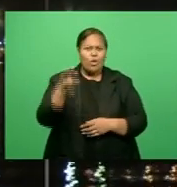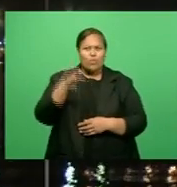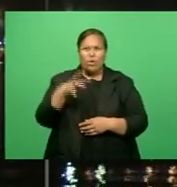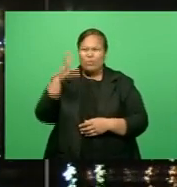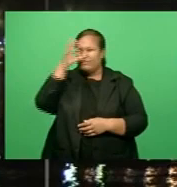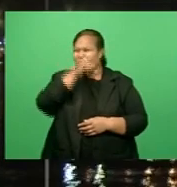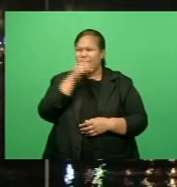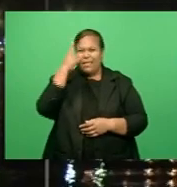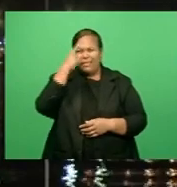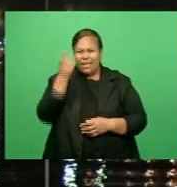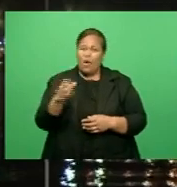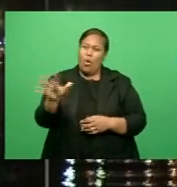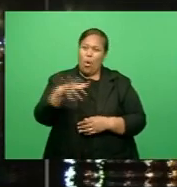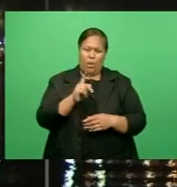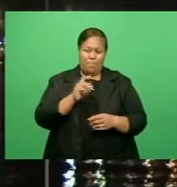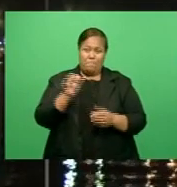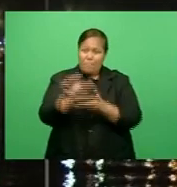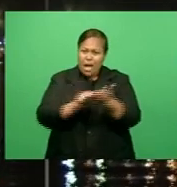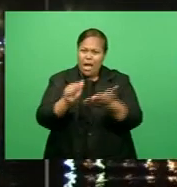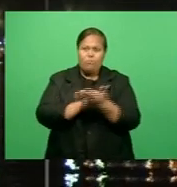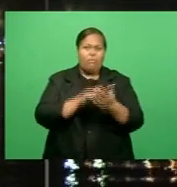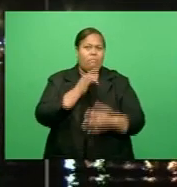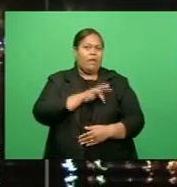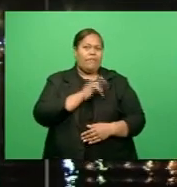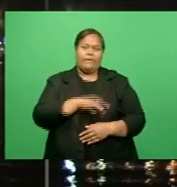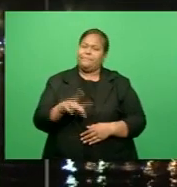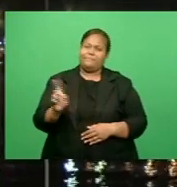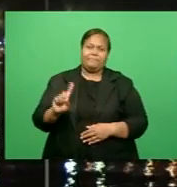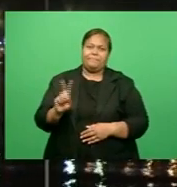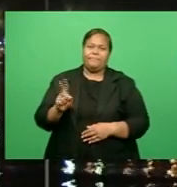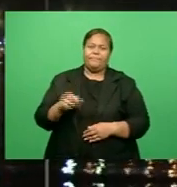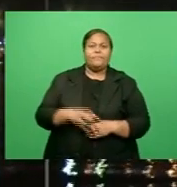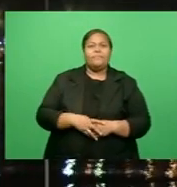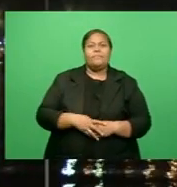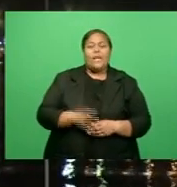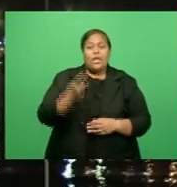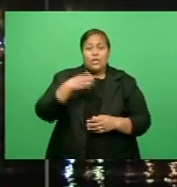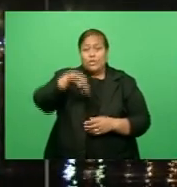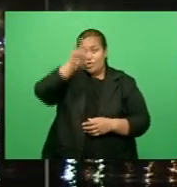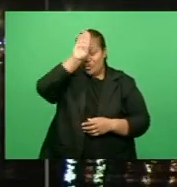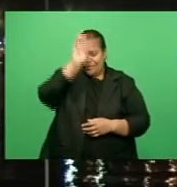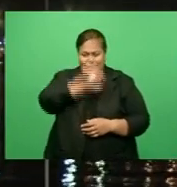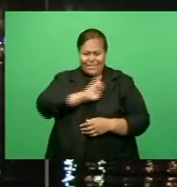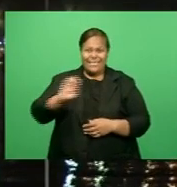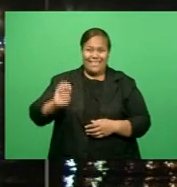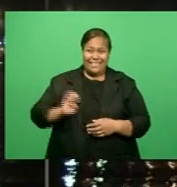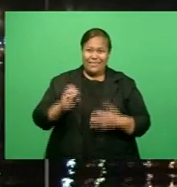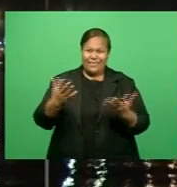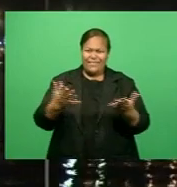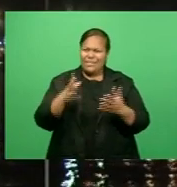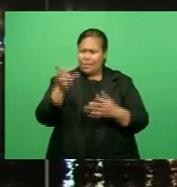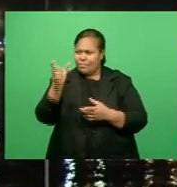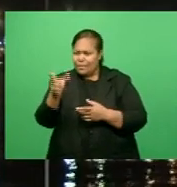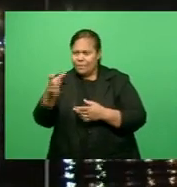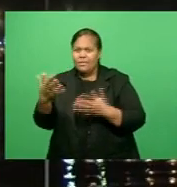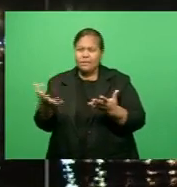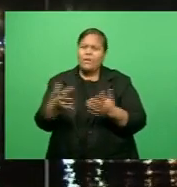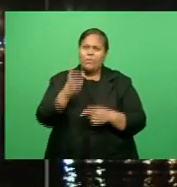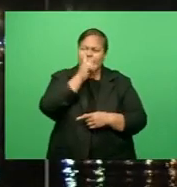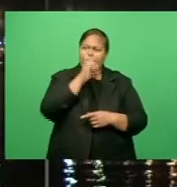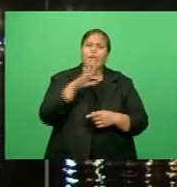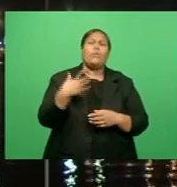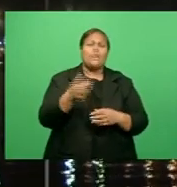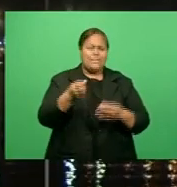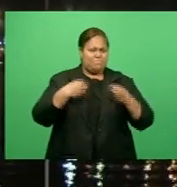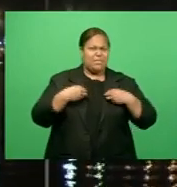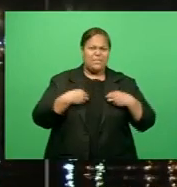give them benefits. Consumer Council of Fiji Chief Executive Seema Shandel says people have often been manipulated by dubious merchants